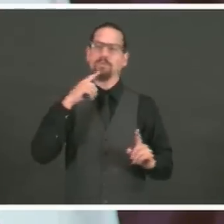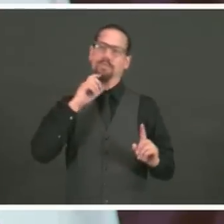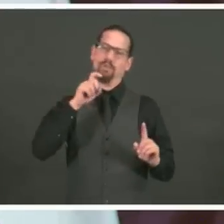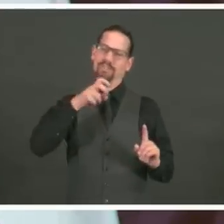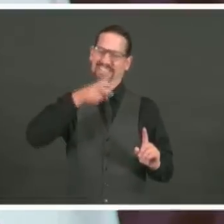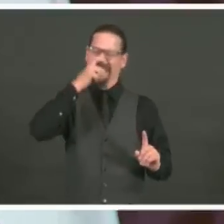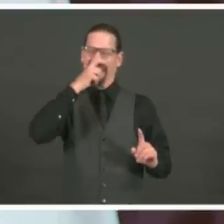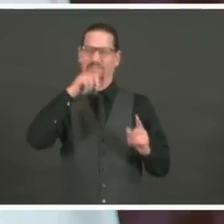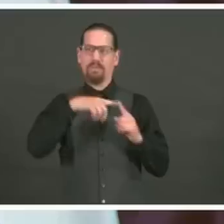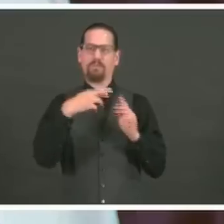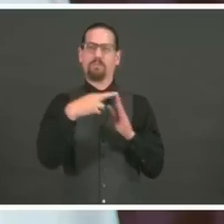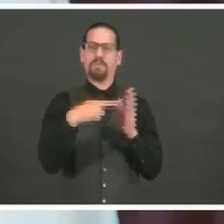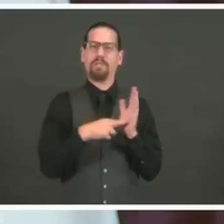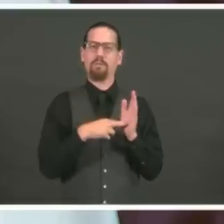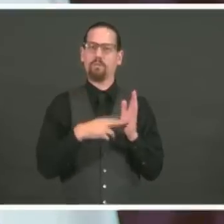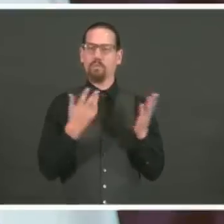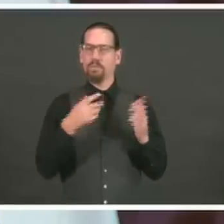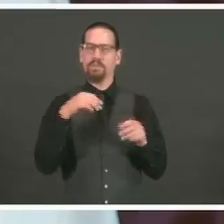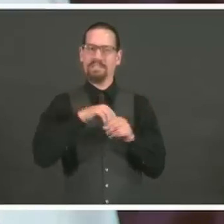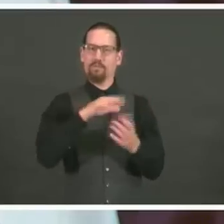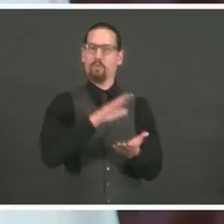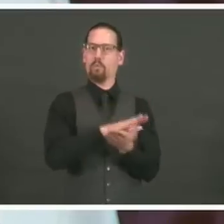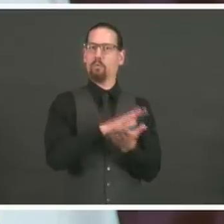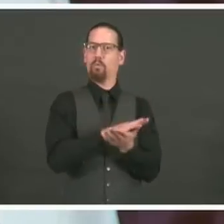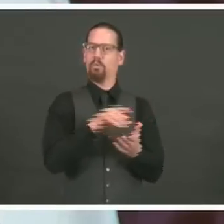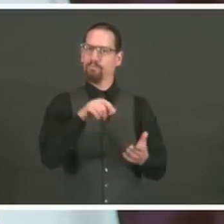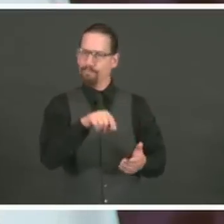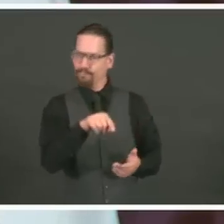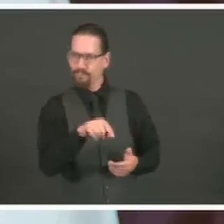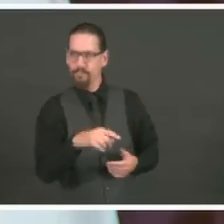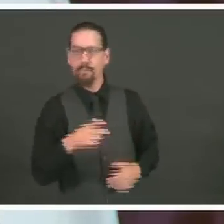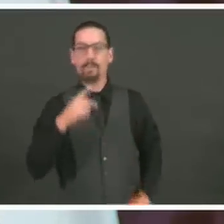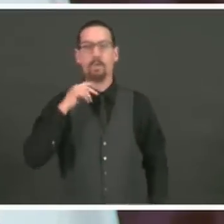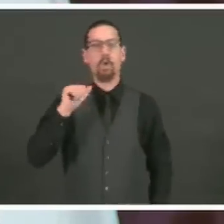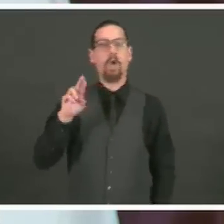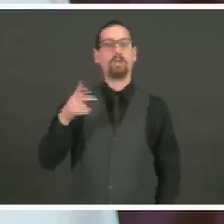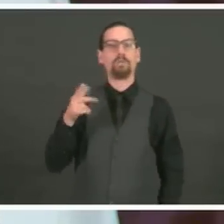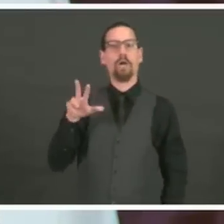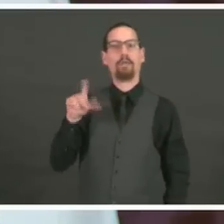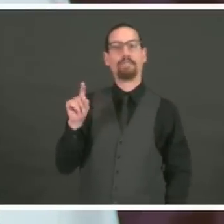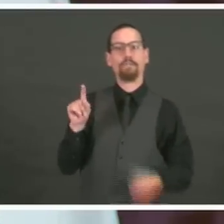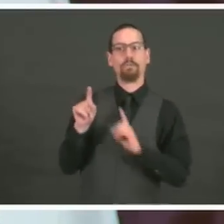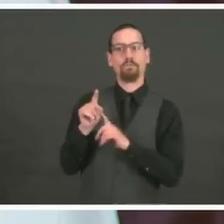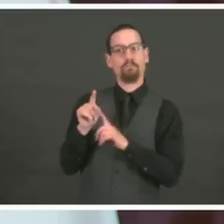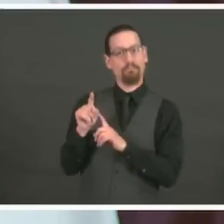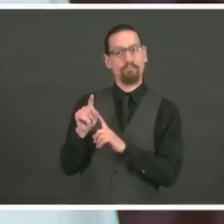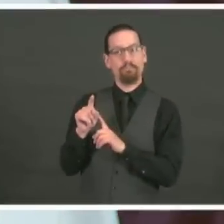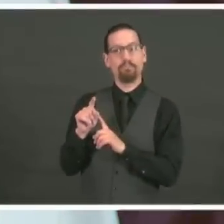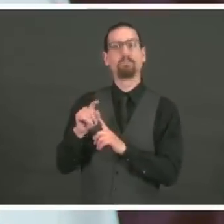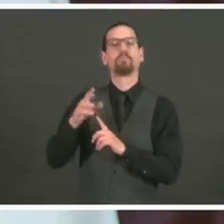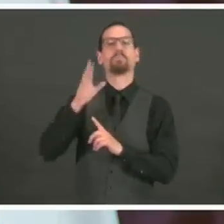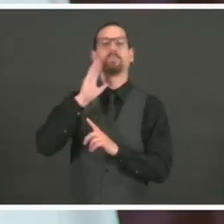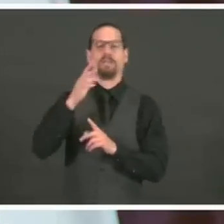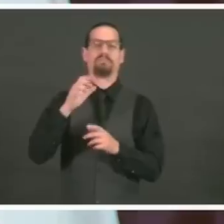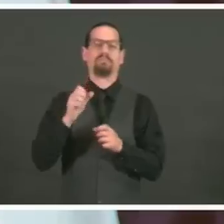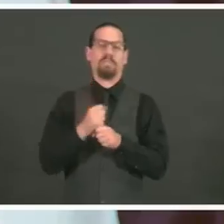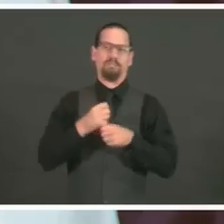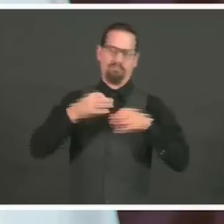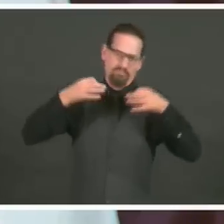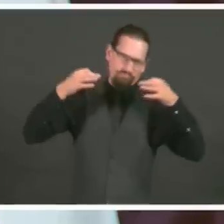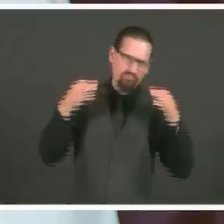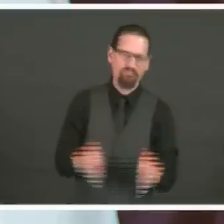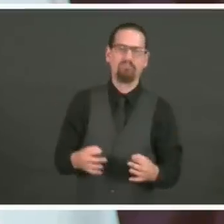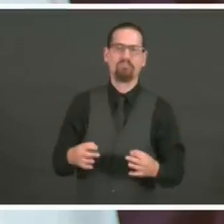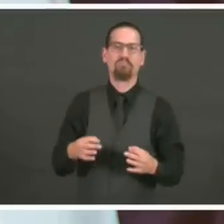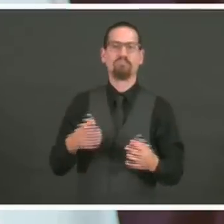So as we've said, on the week of August 31st, we're going to make a decision based upon where that school district is and the cases